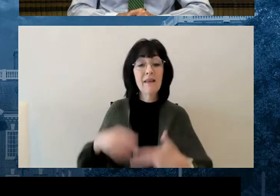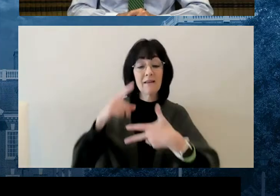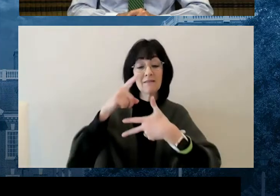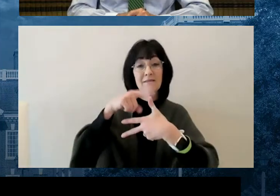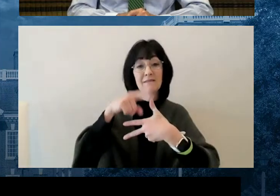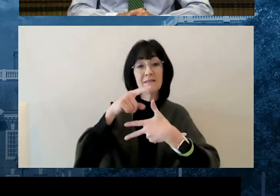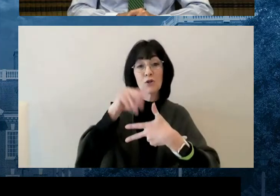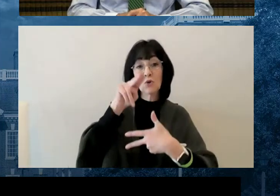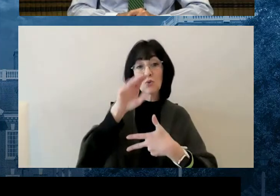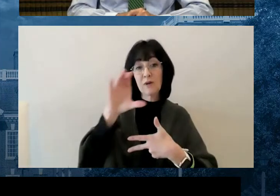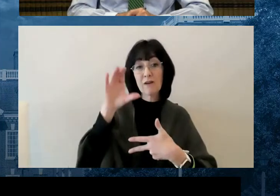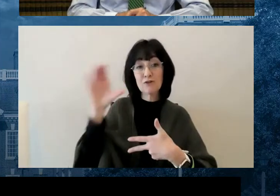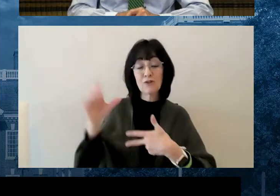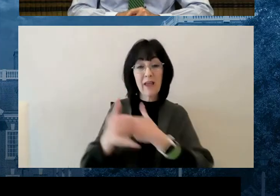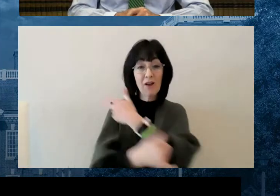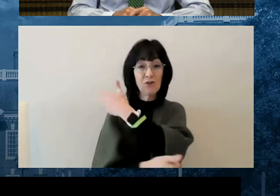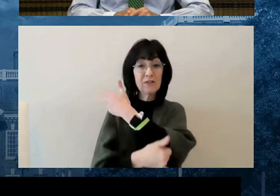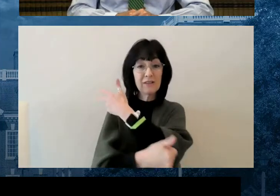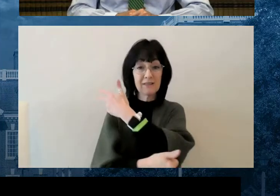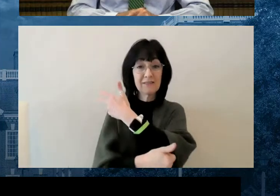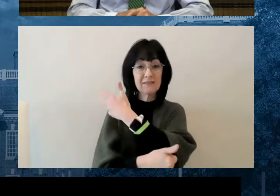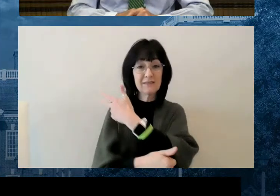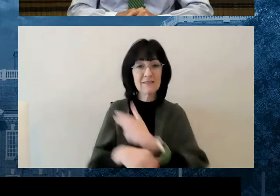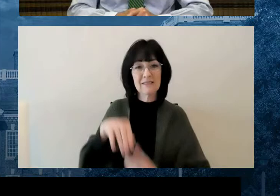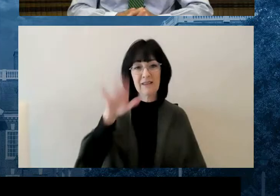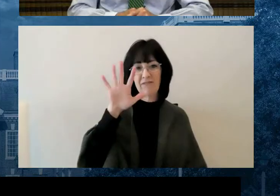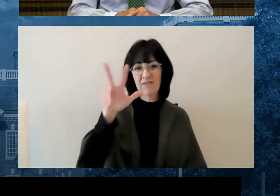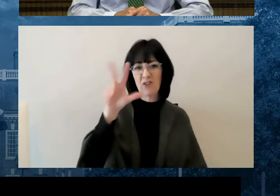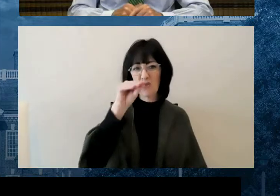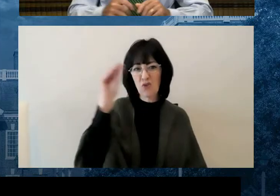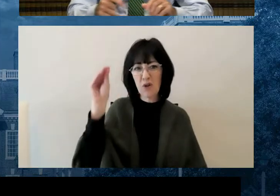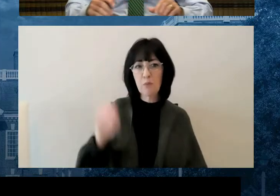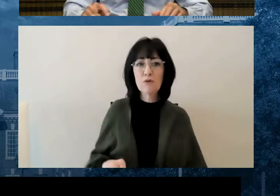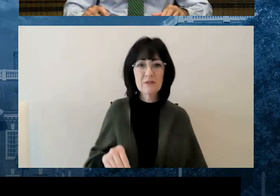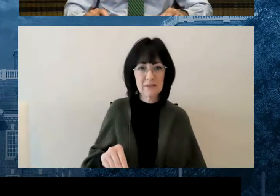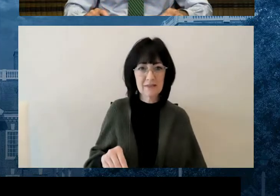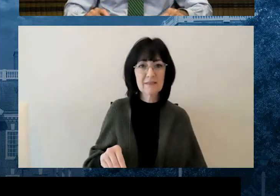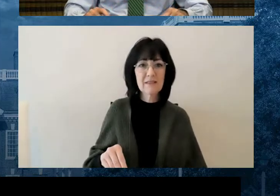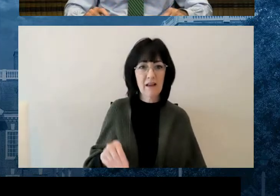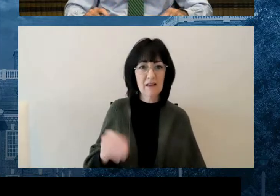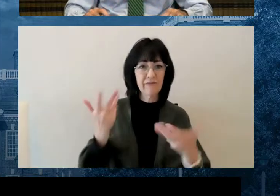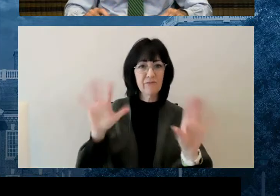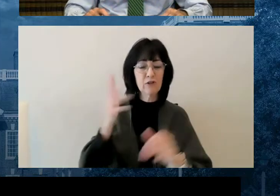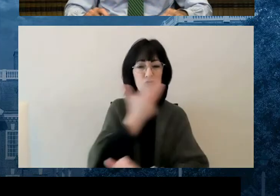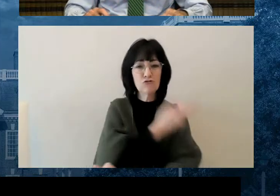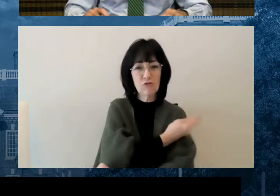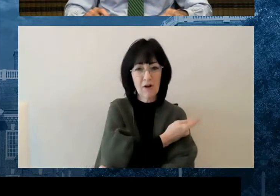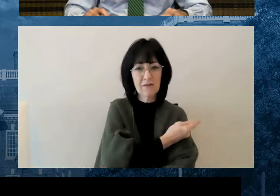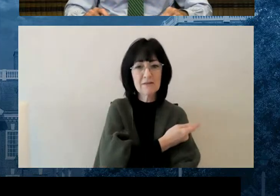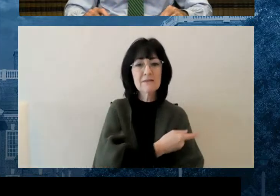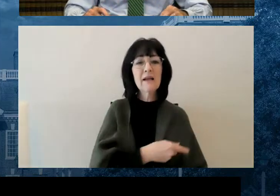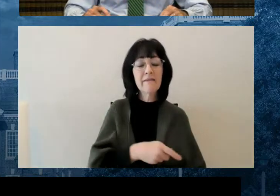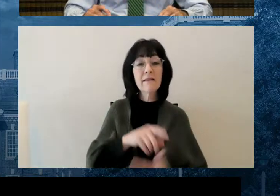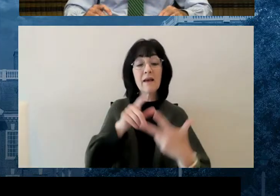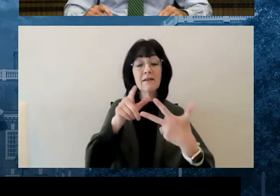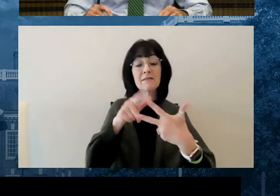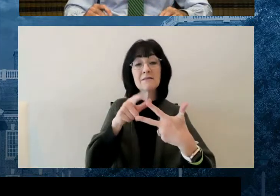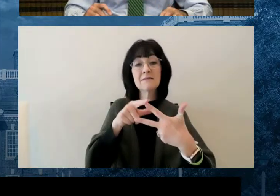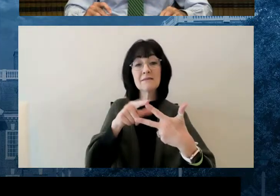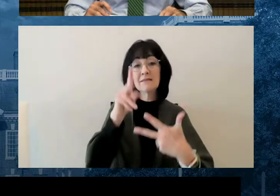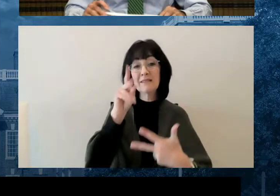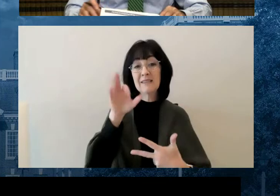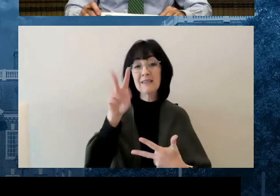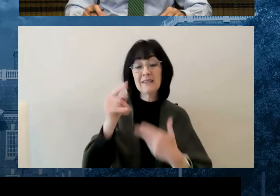53%, 16 years of age and older, and Kent County at